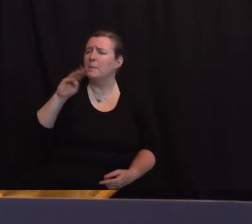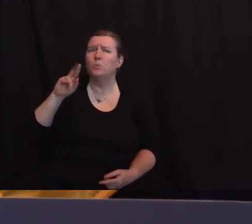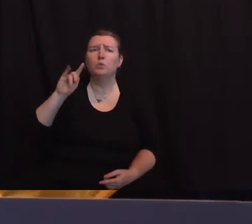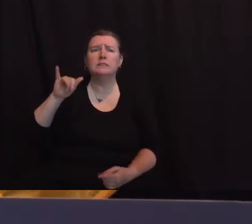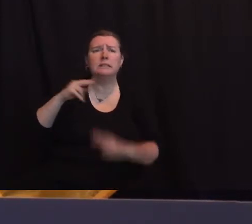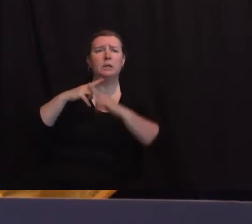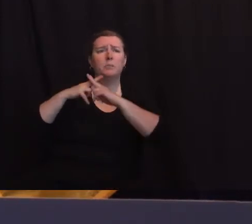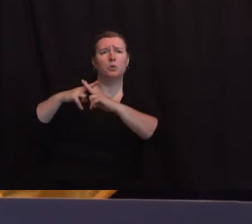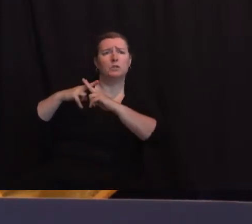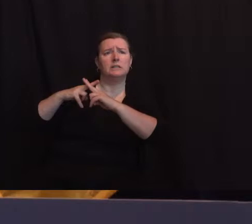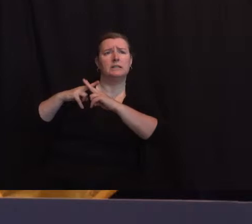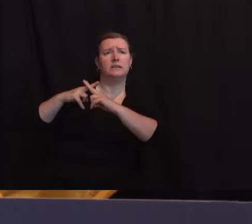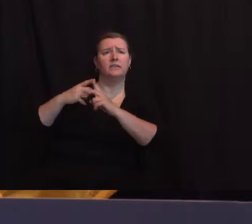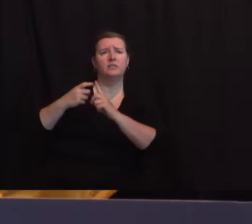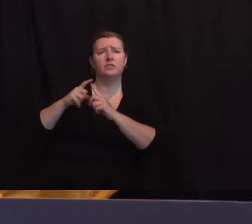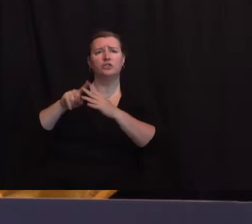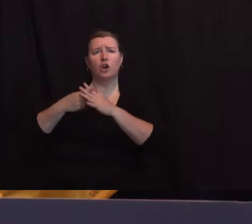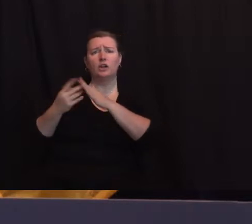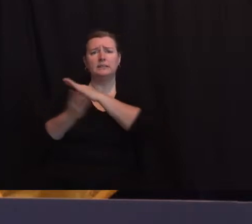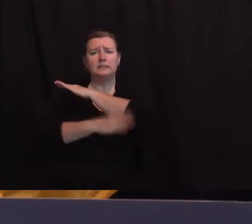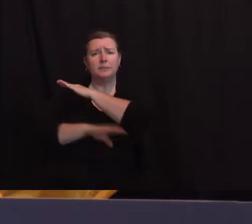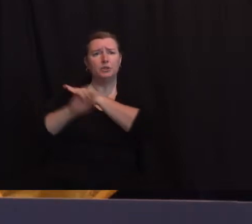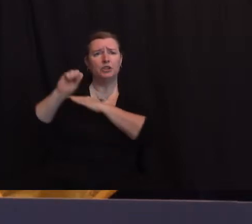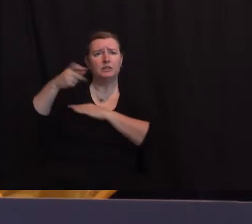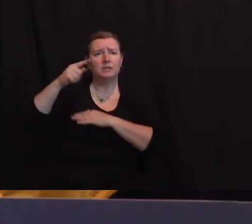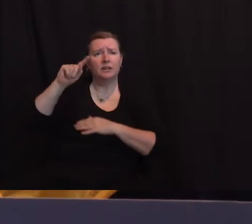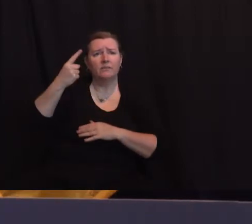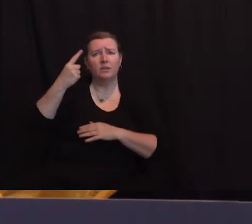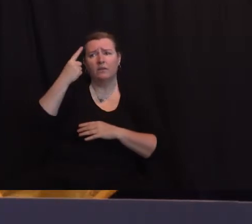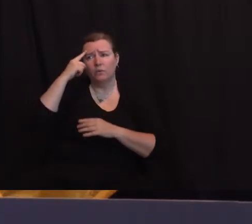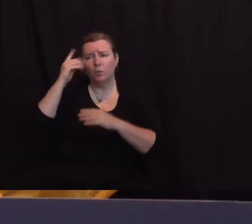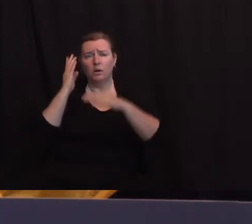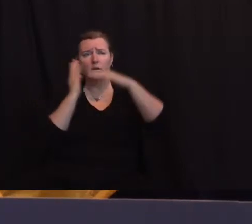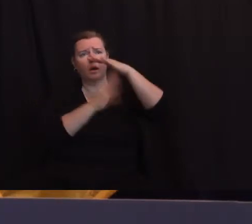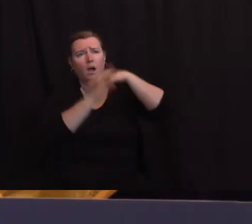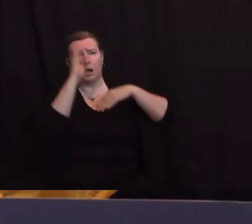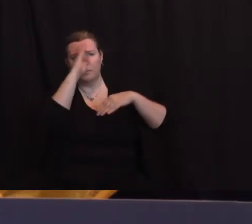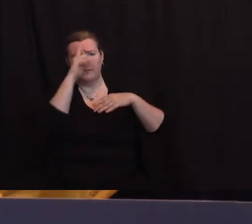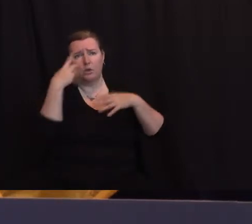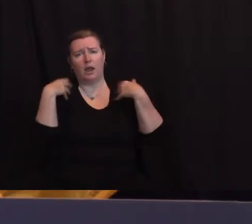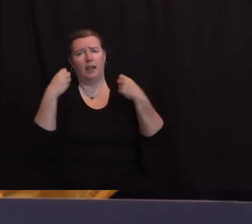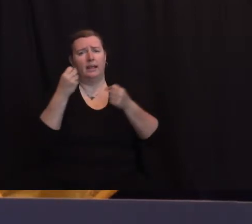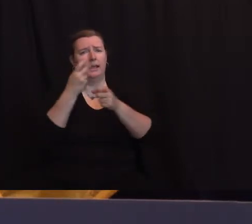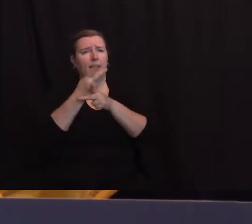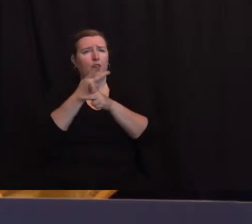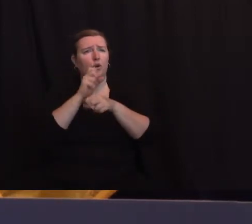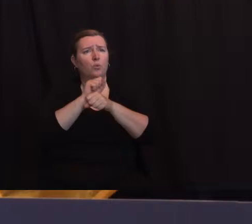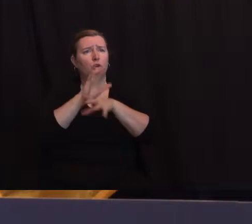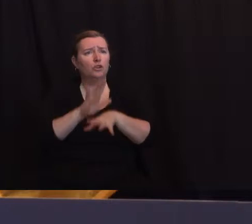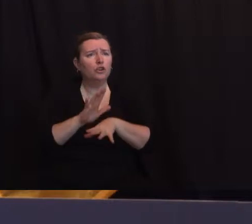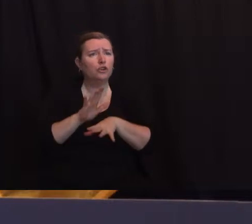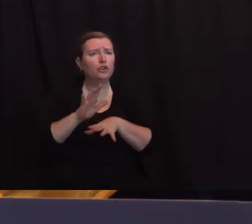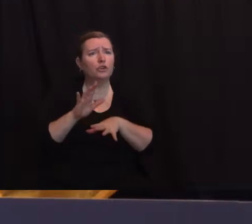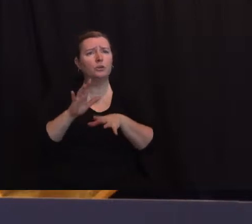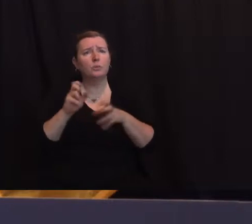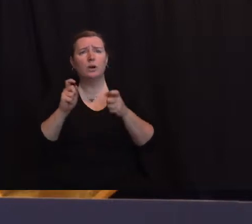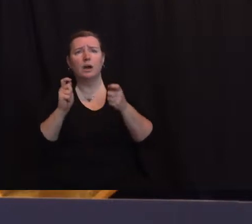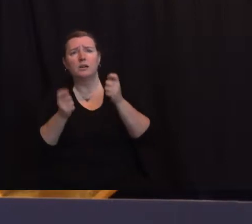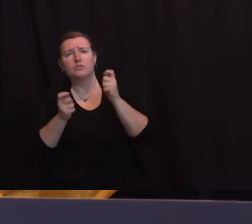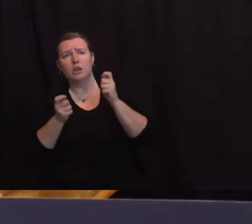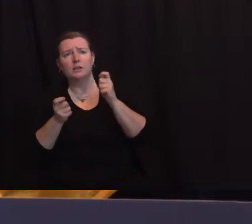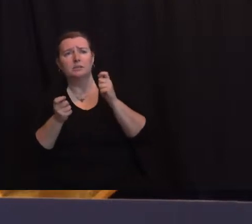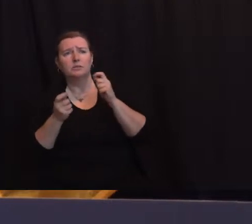effect on September 1st, just to give hospitals and other healthcare facilities an opportunity to adjust to the new reality of getting back